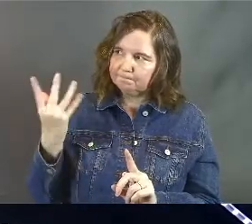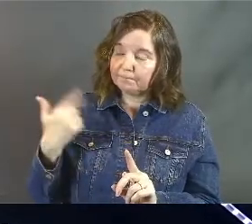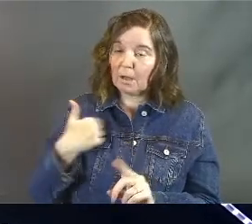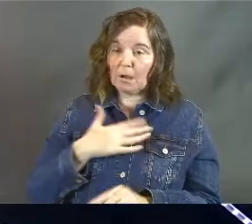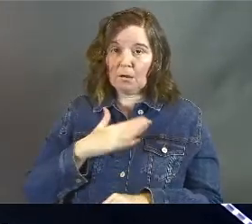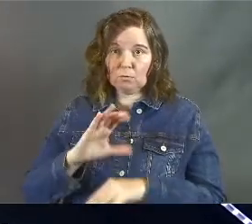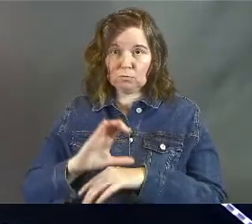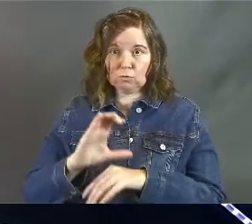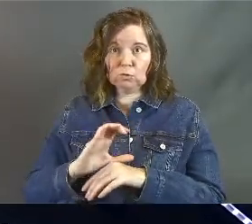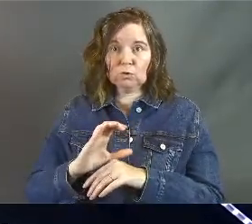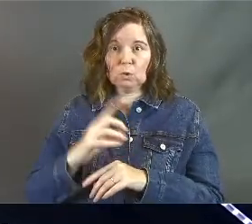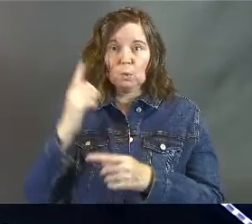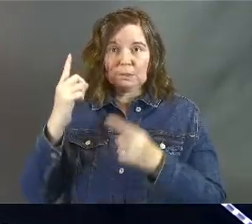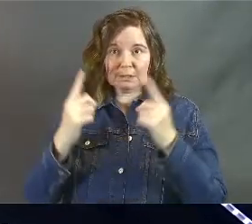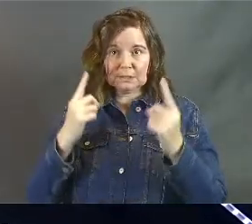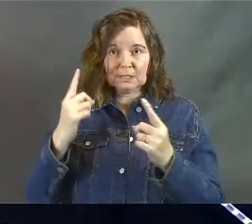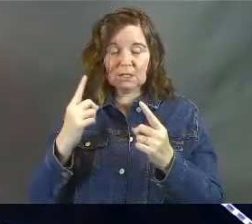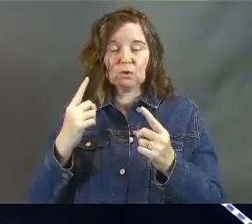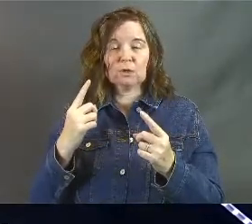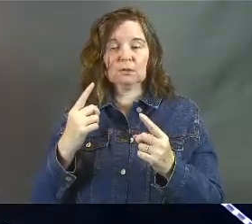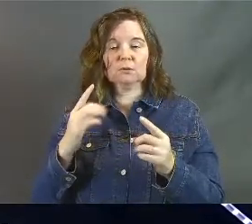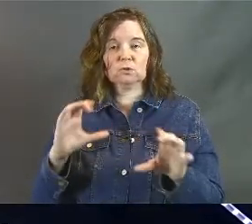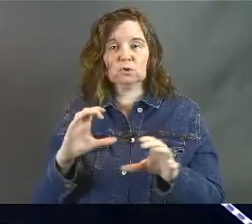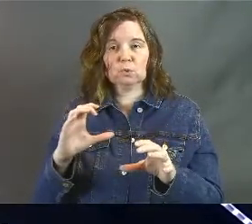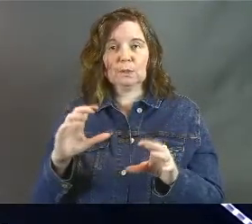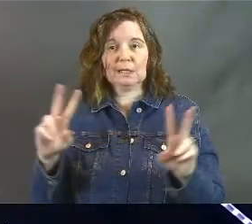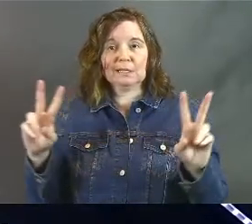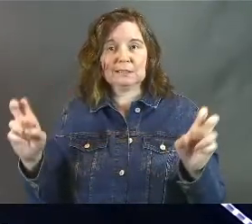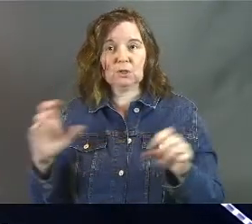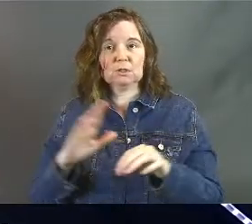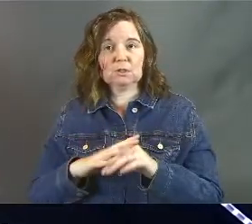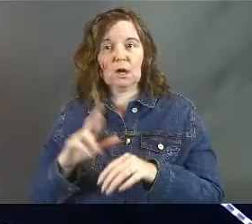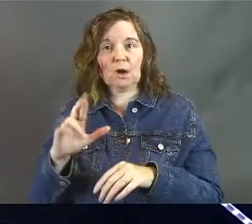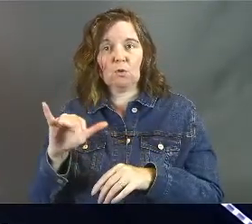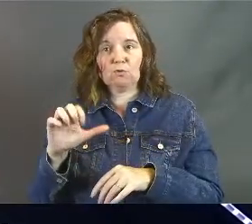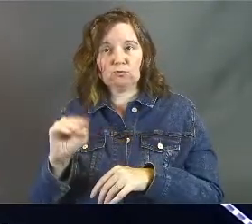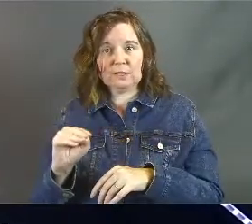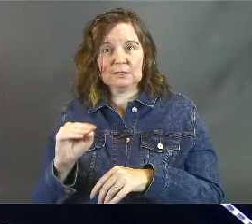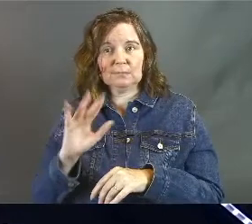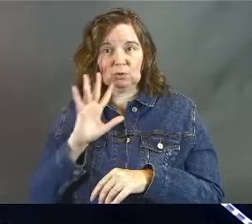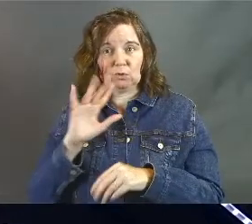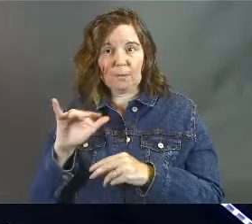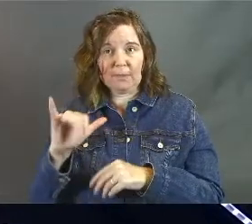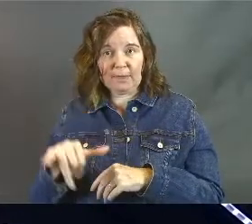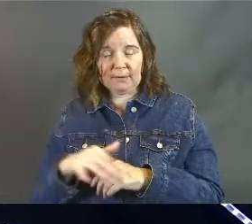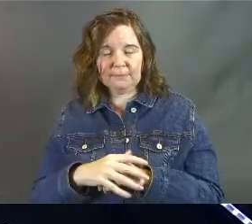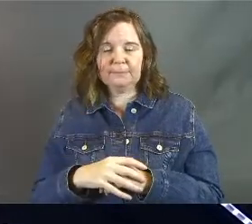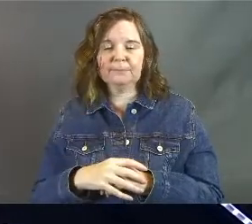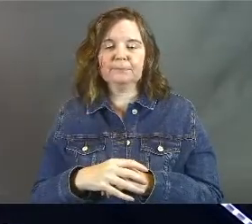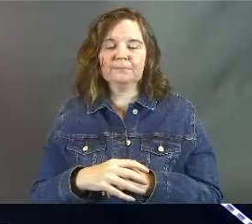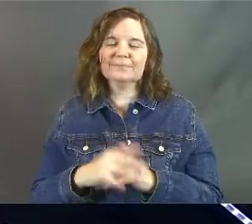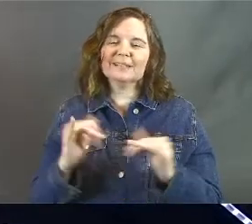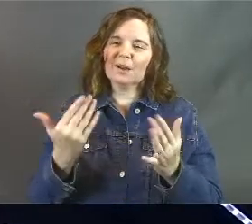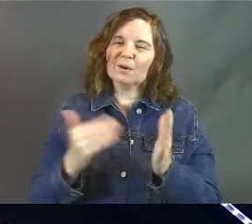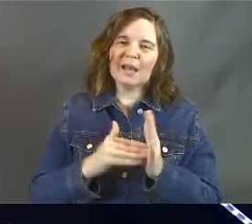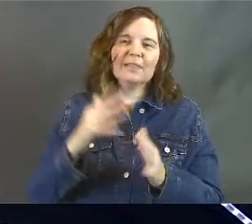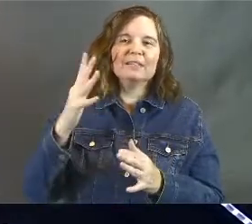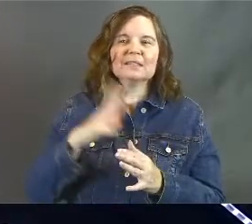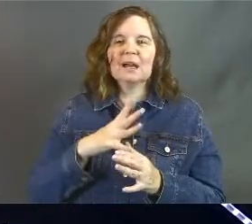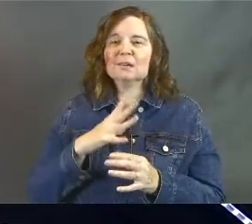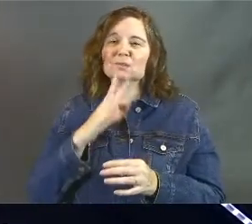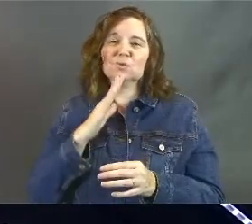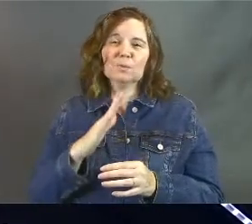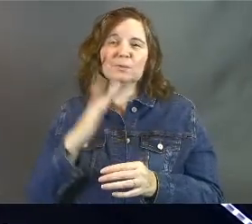our church was considering doing a series on racism to talk about this. Now, again, this guy's,